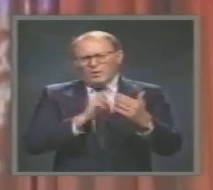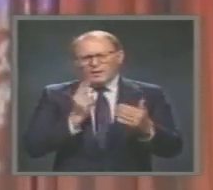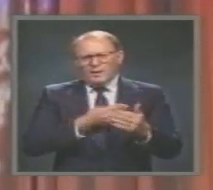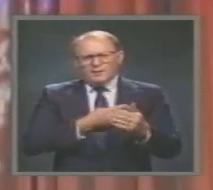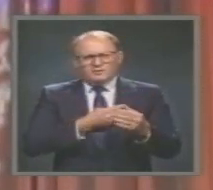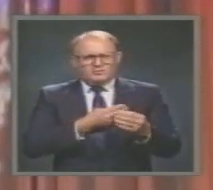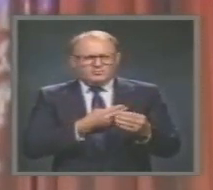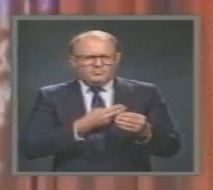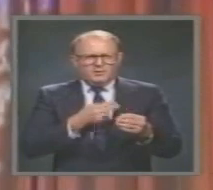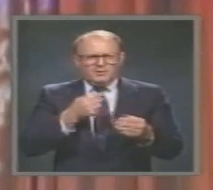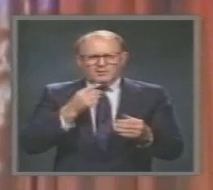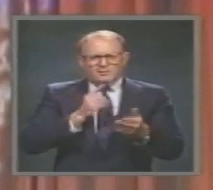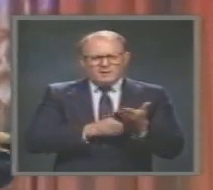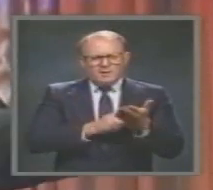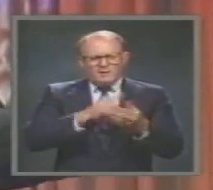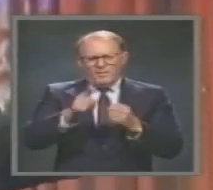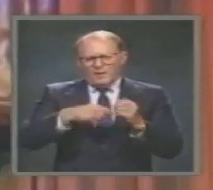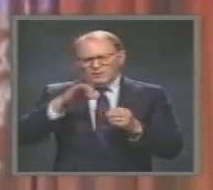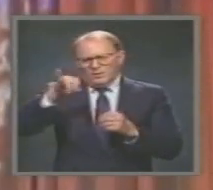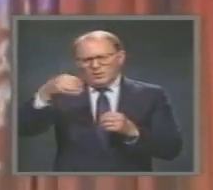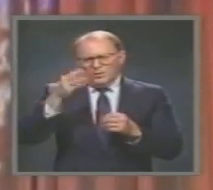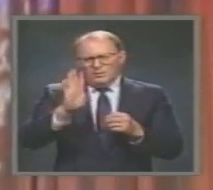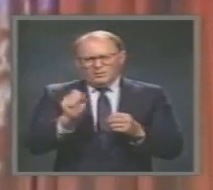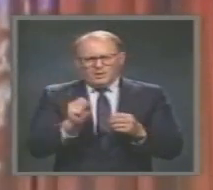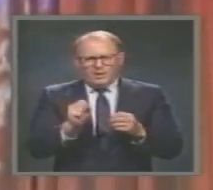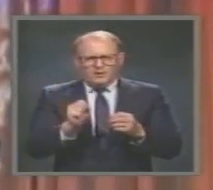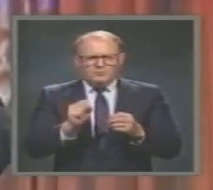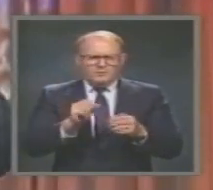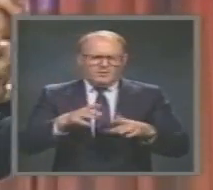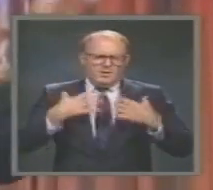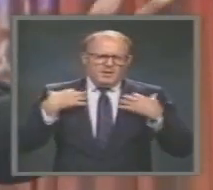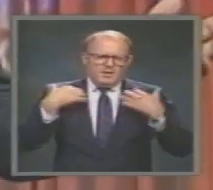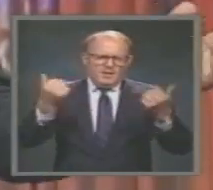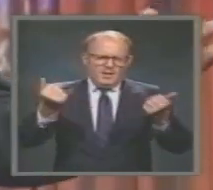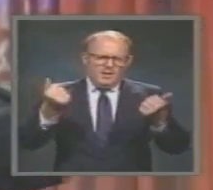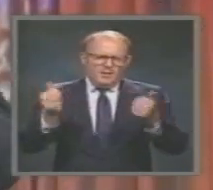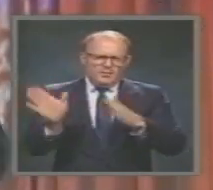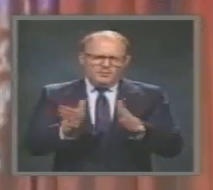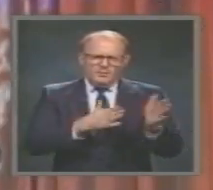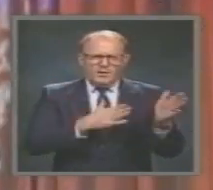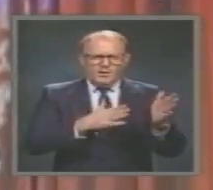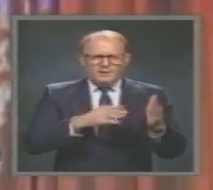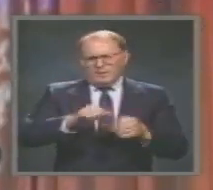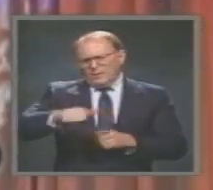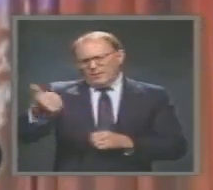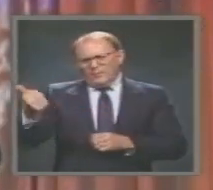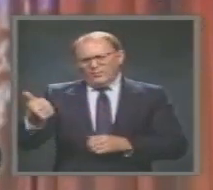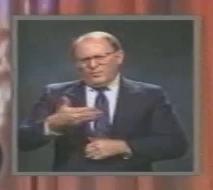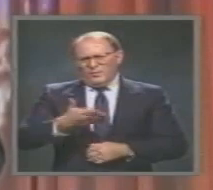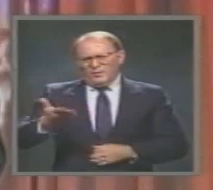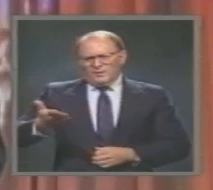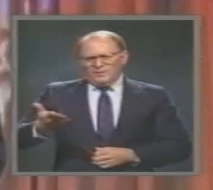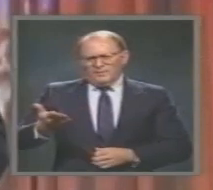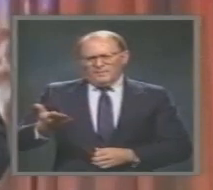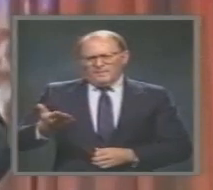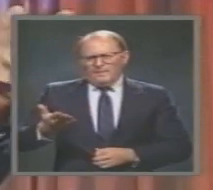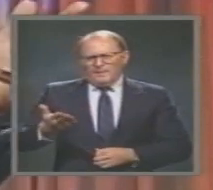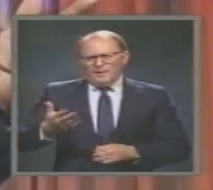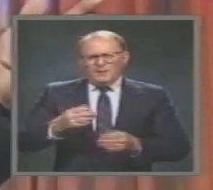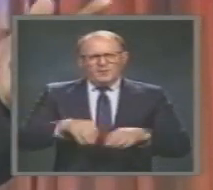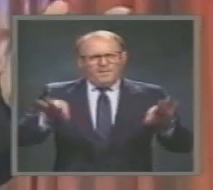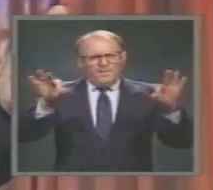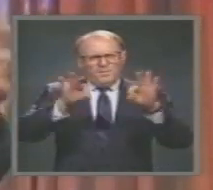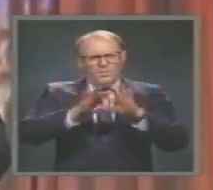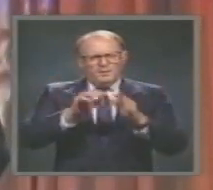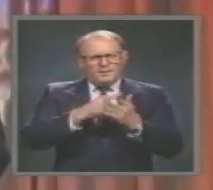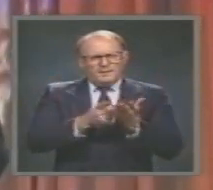jobs, the economy, national health plans, and other materialistic concerns. Well, as important